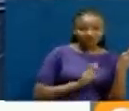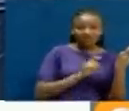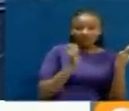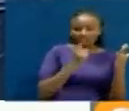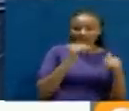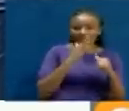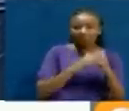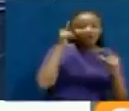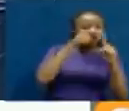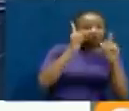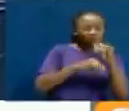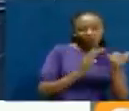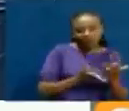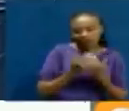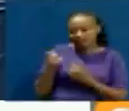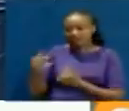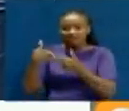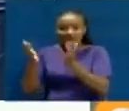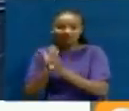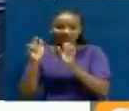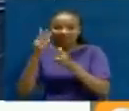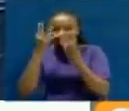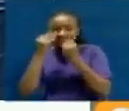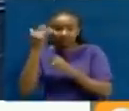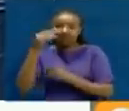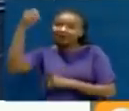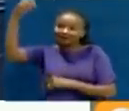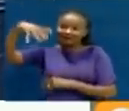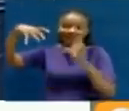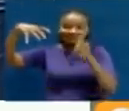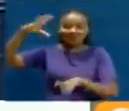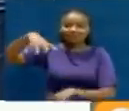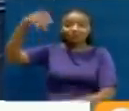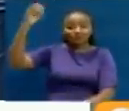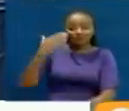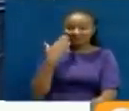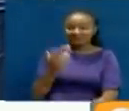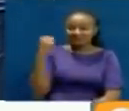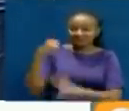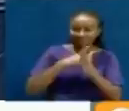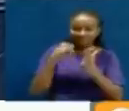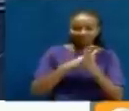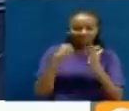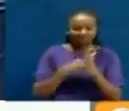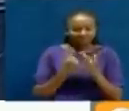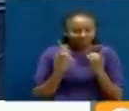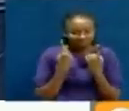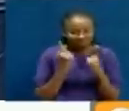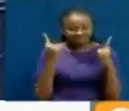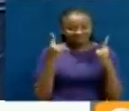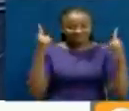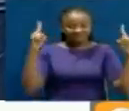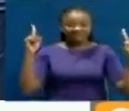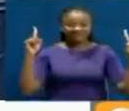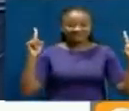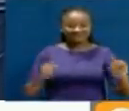get some sleep with the lights off. The end result is clear for all to see. And here now is the story of resilience, as told